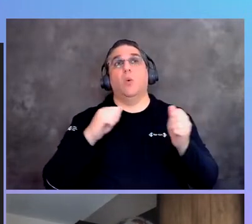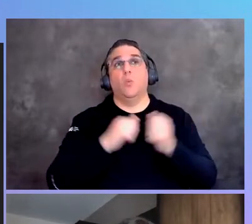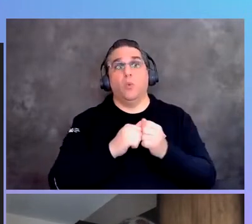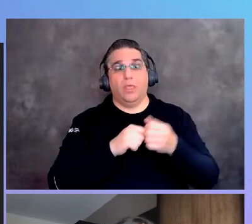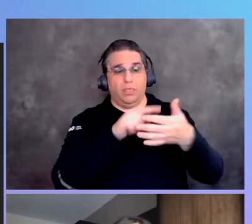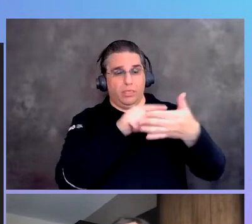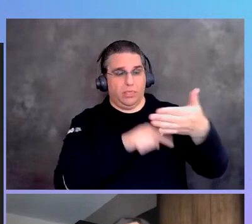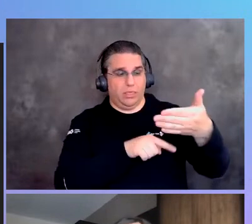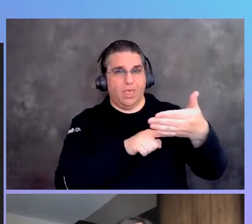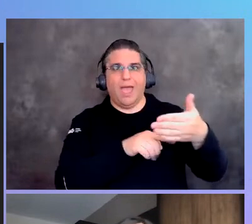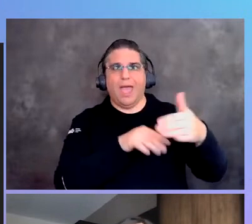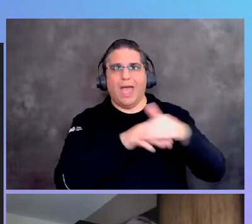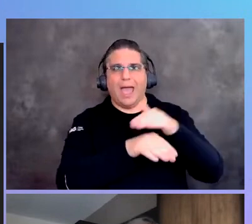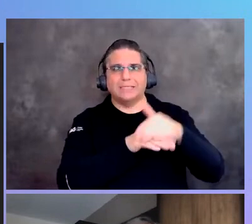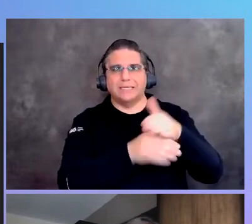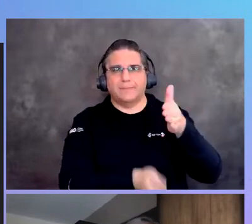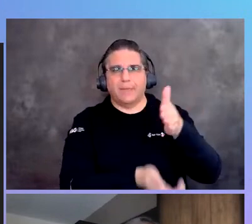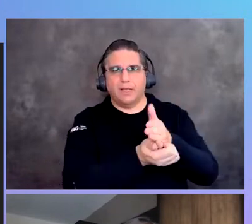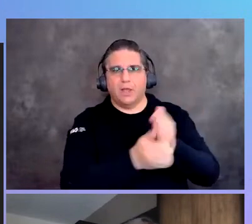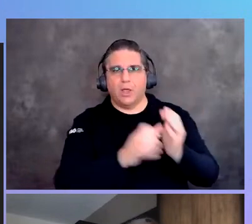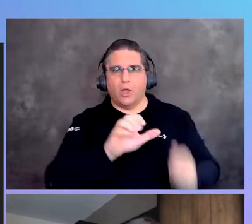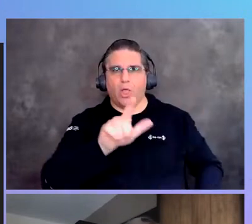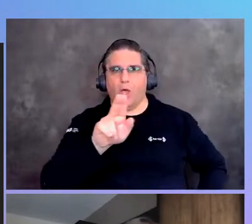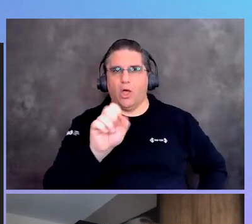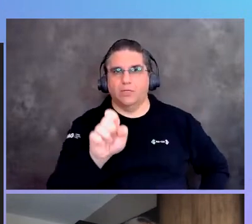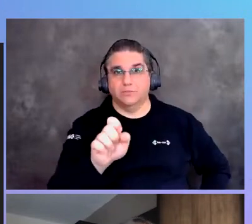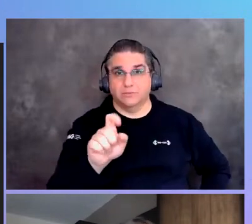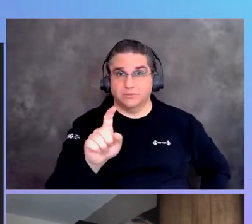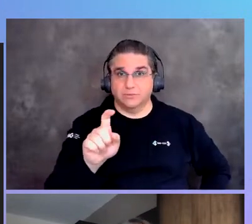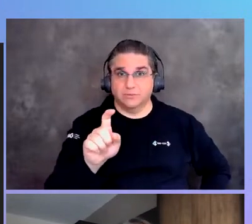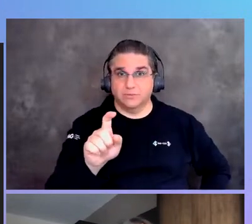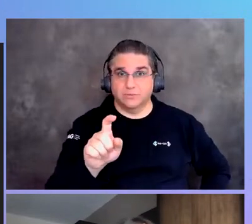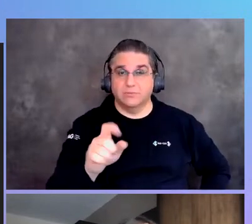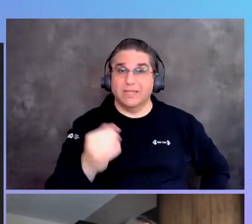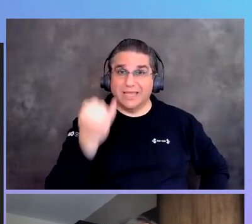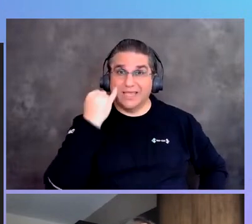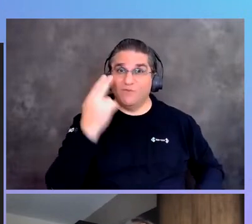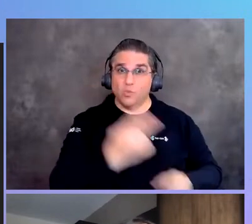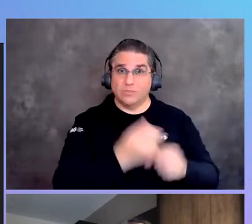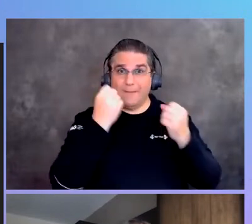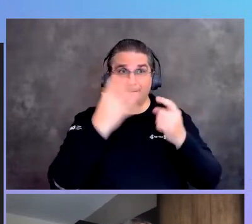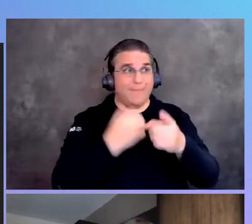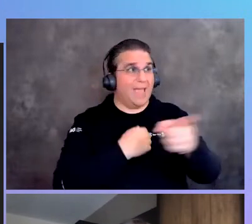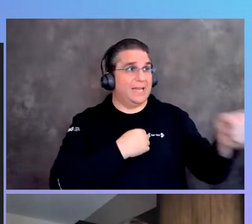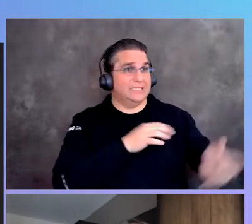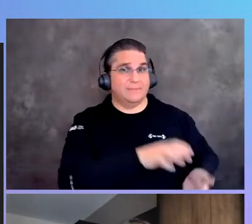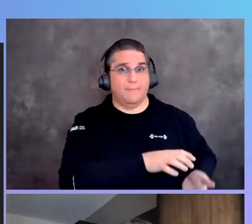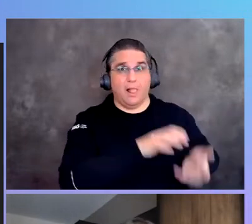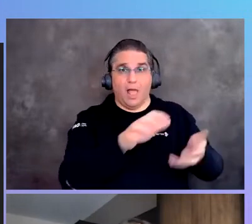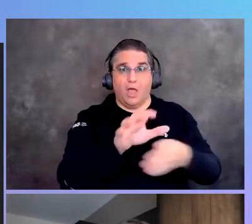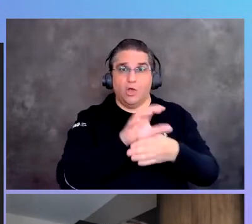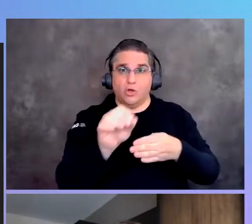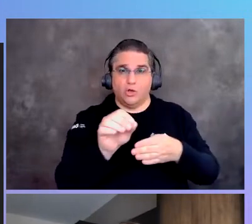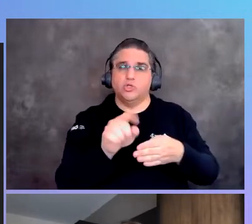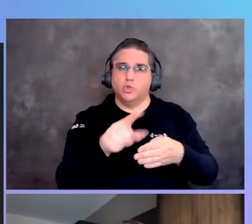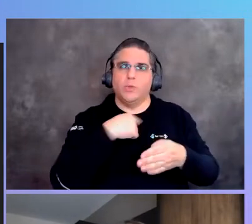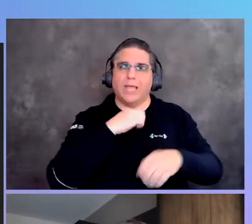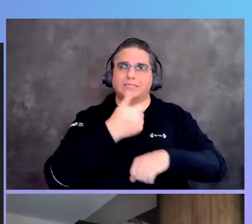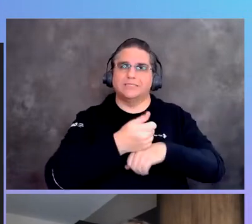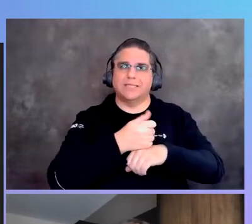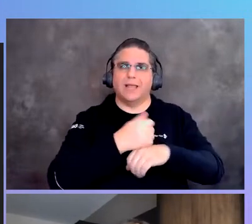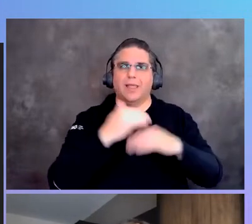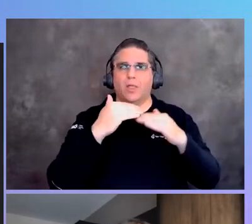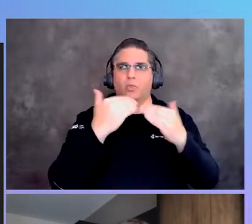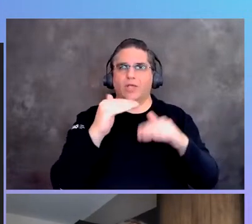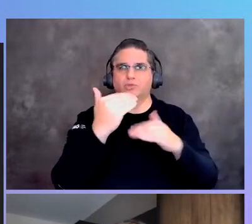them? And you can, if you have a lot of suppliers you work with, you can try and set a threshold on it. So for